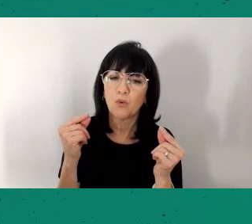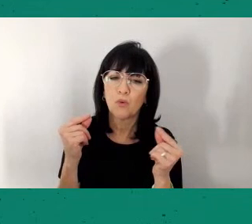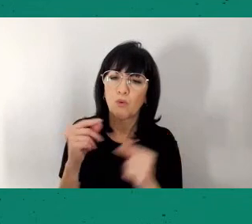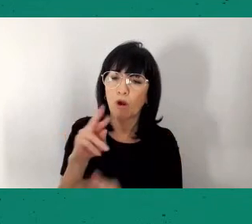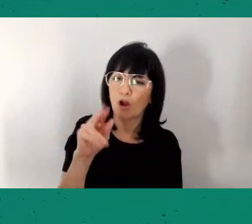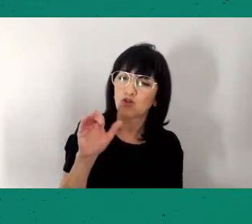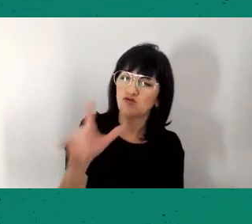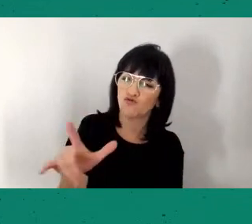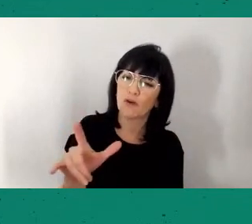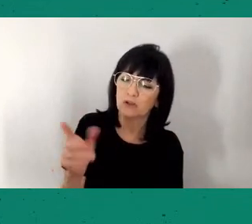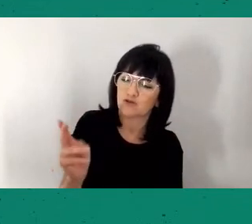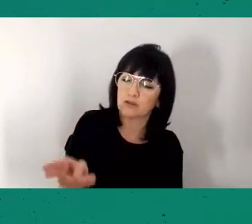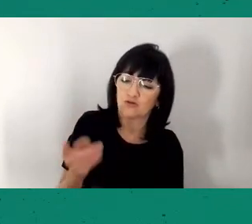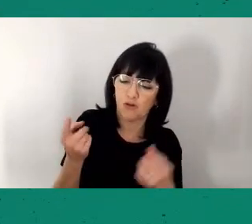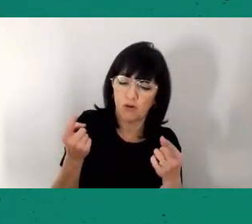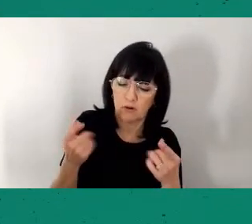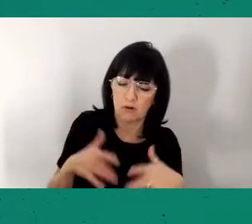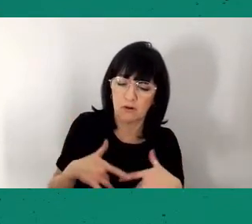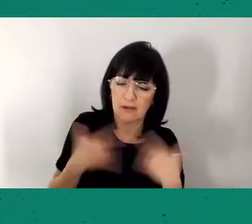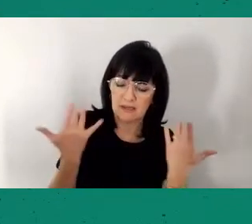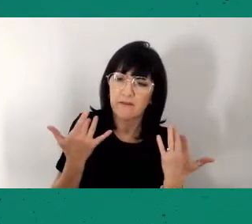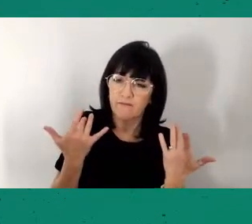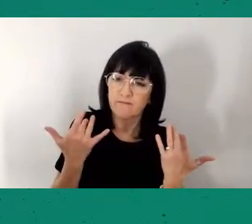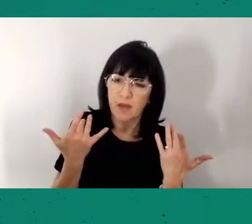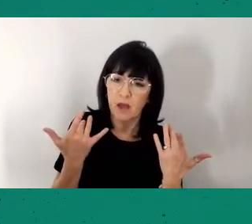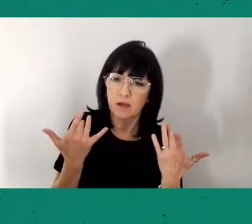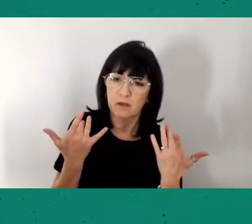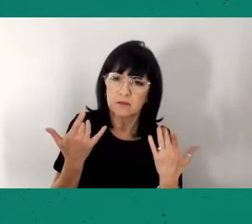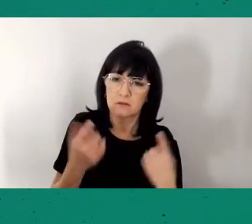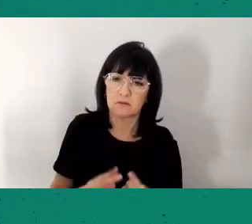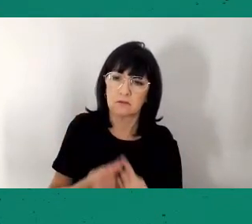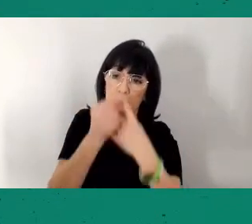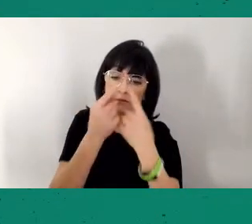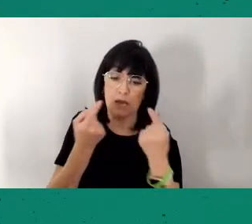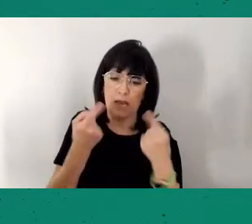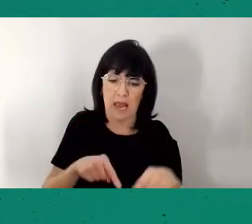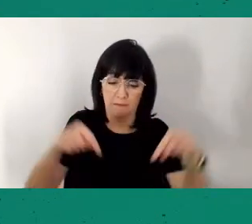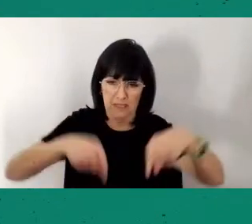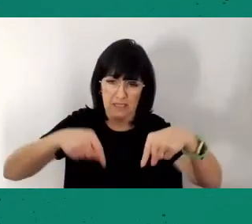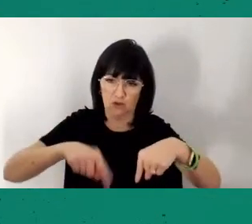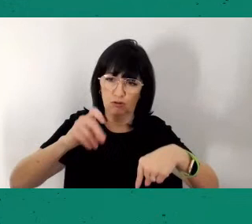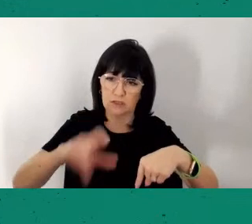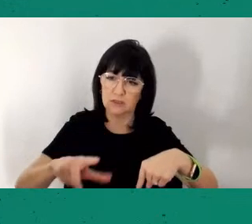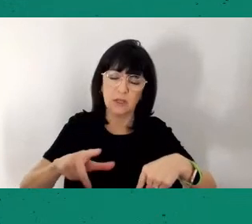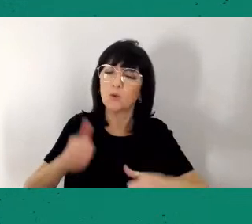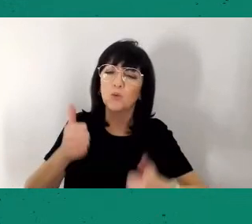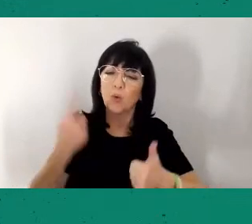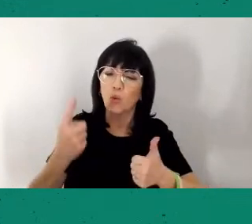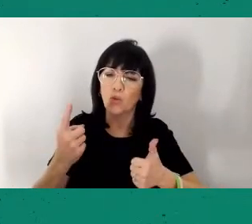to Delaware is of paramount interest to you, and why?